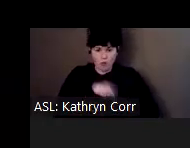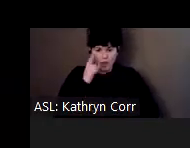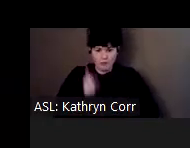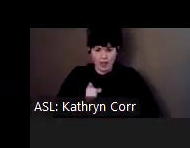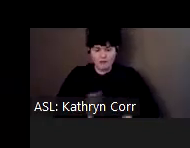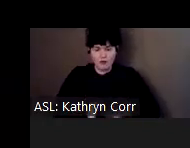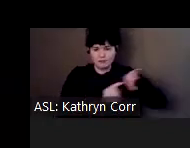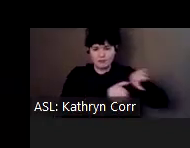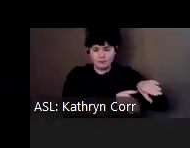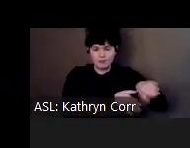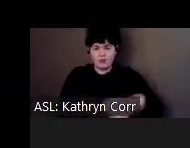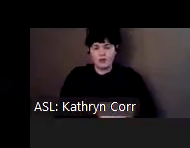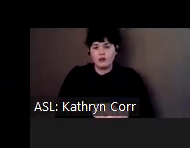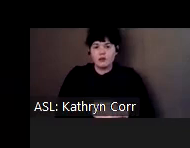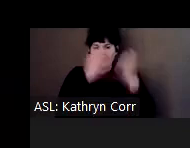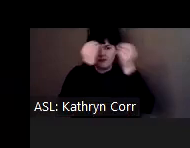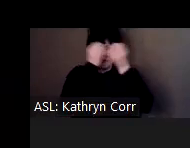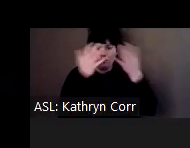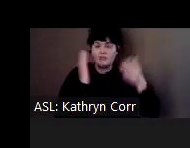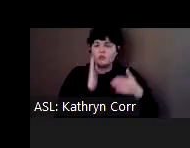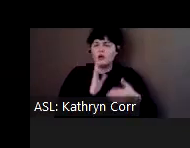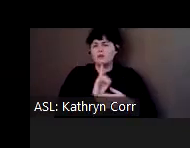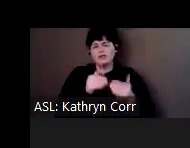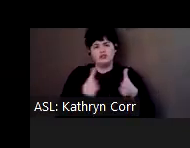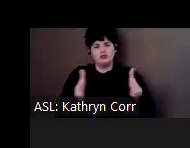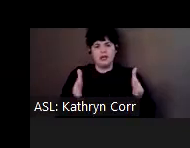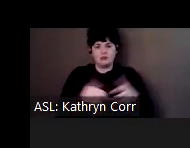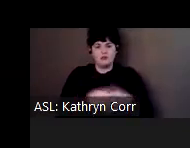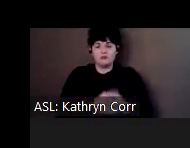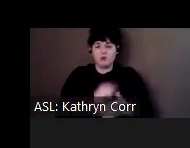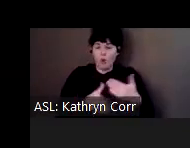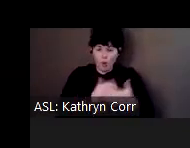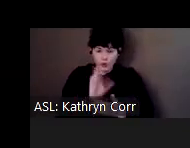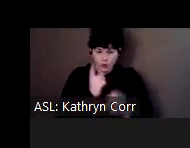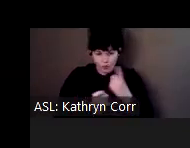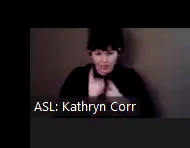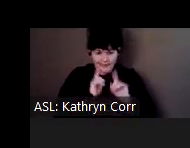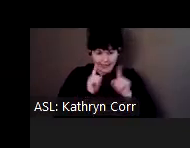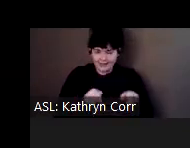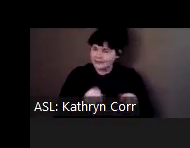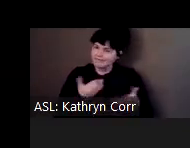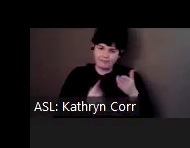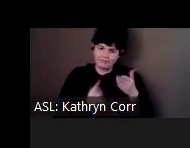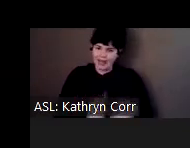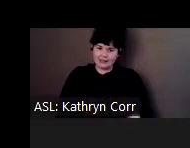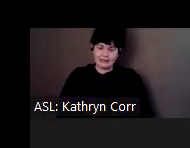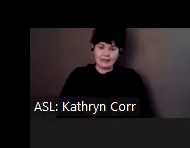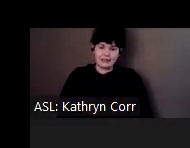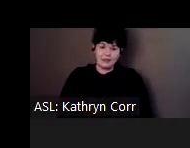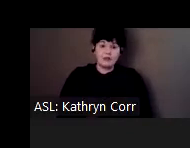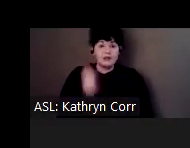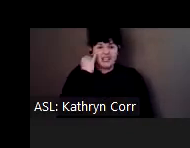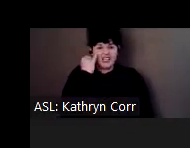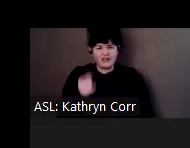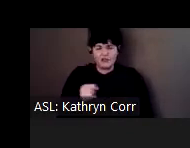information provided will be general and may not answer all your questions. If you have questions about your eligibility,